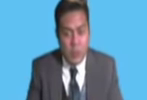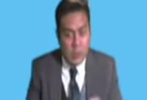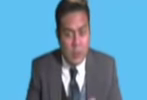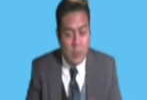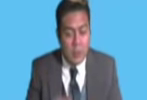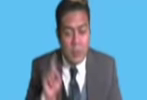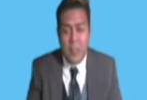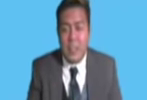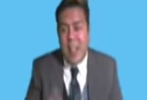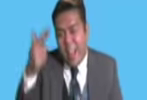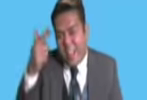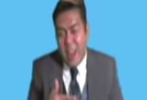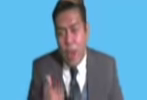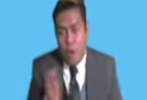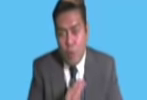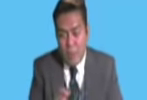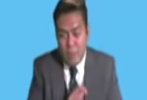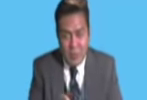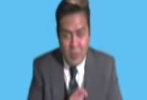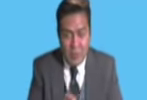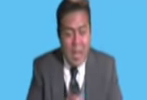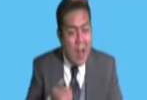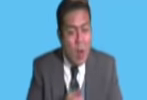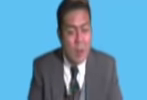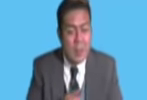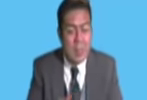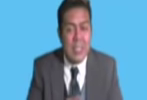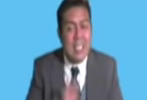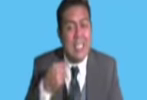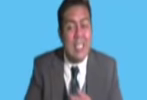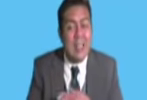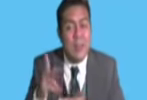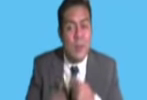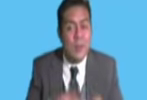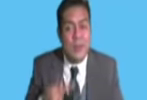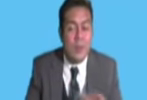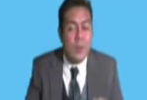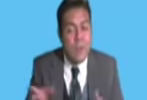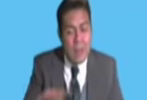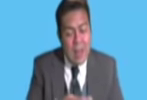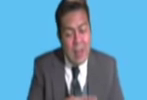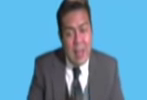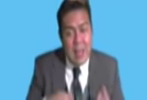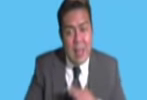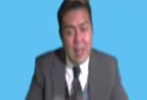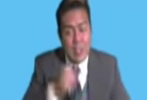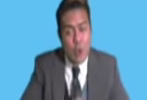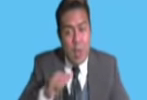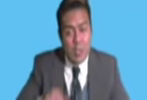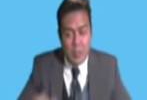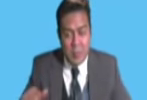there is lack of transparency and accountability in the provision of data in the scholarship